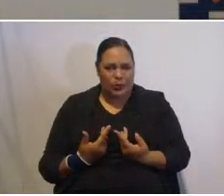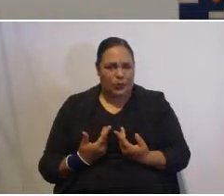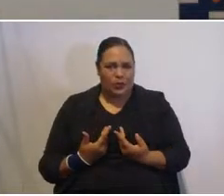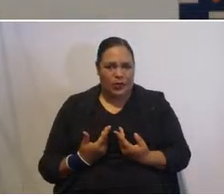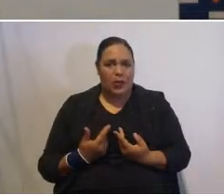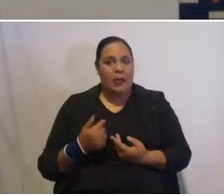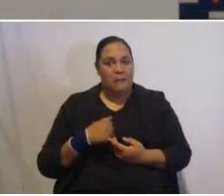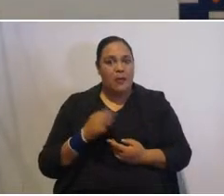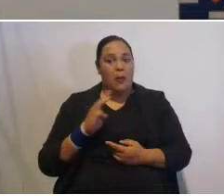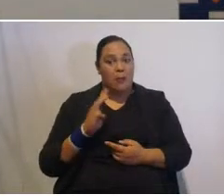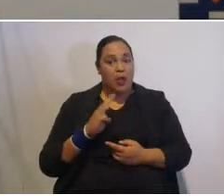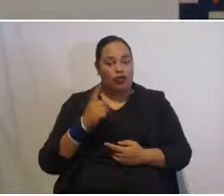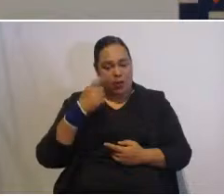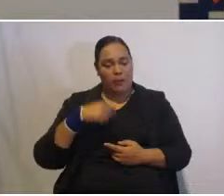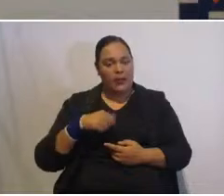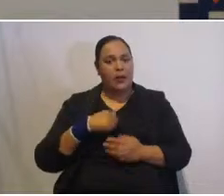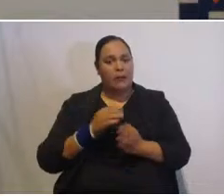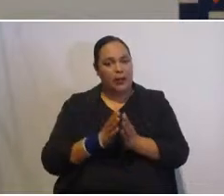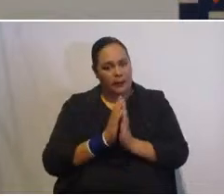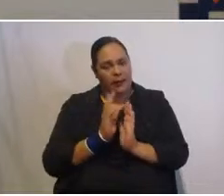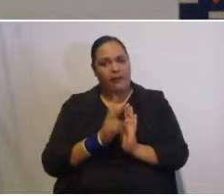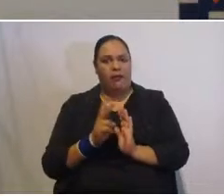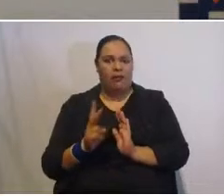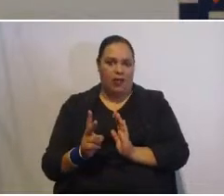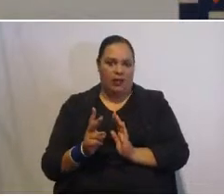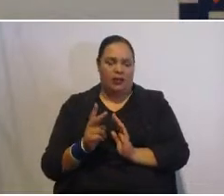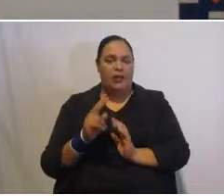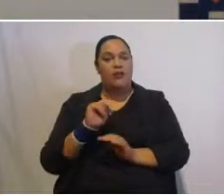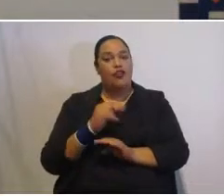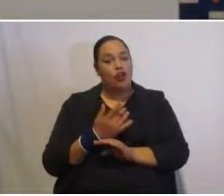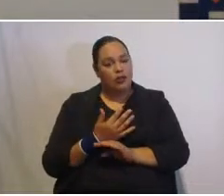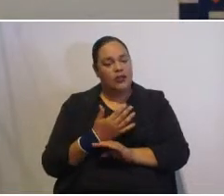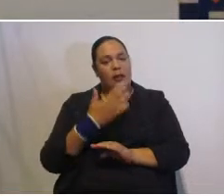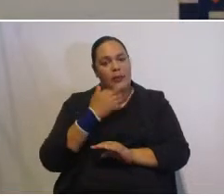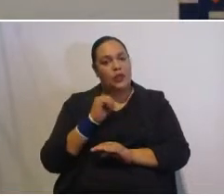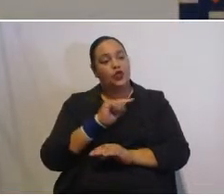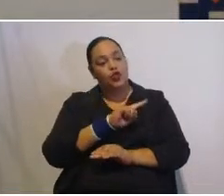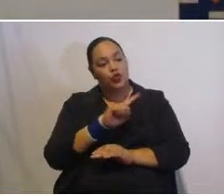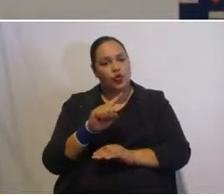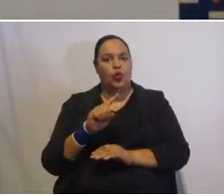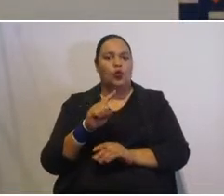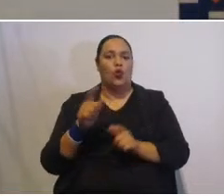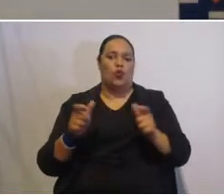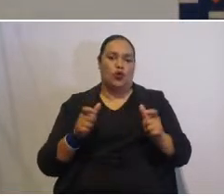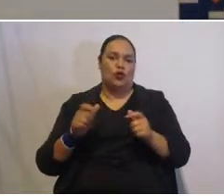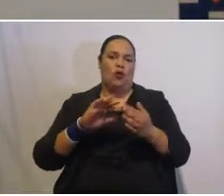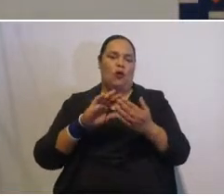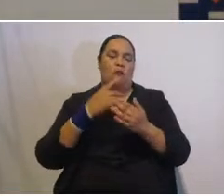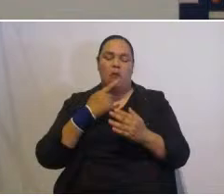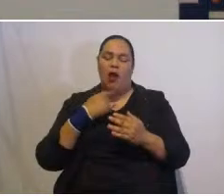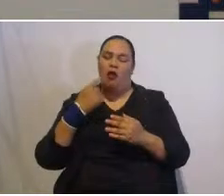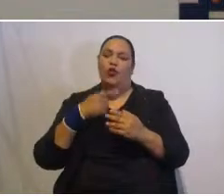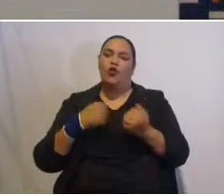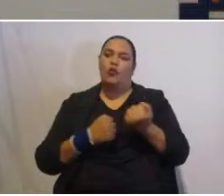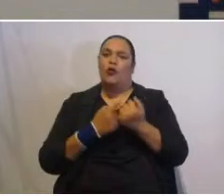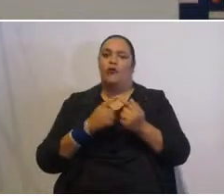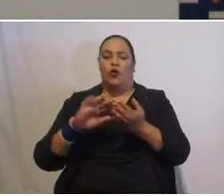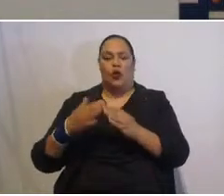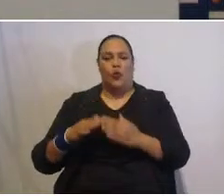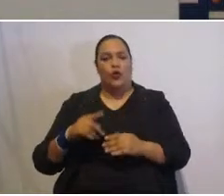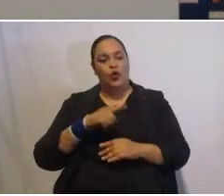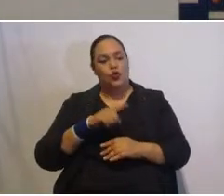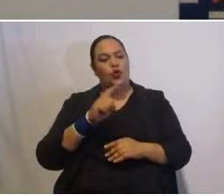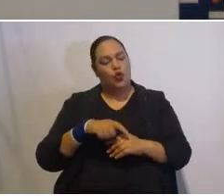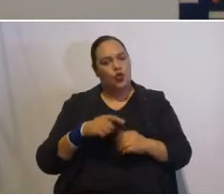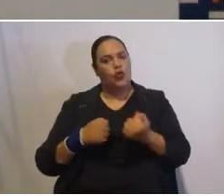As a pensioner, I'm pleading again, Nessa, you are the mouth of the community. You are the mouth of